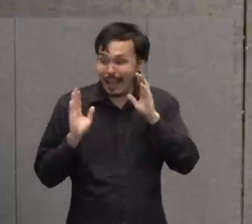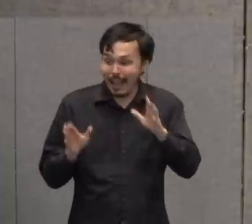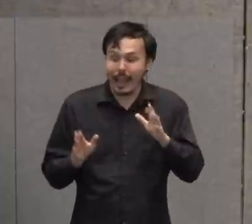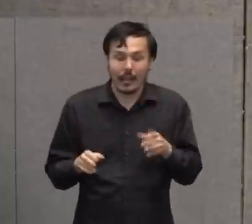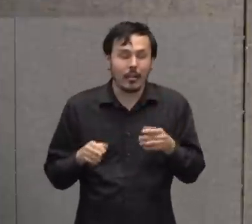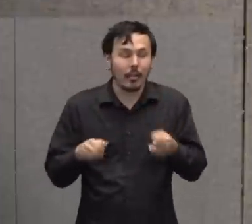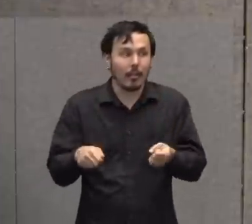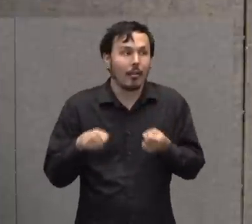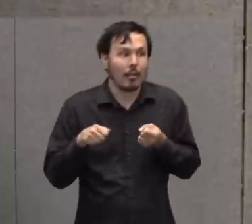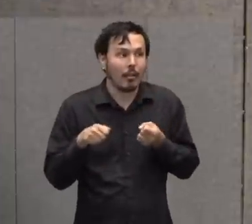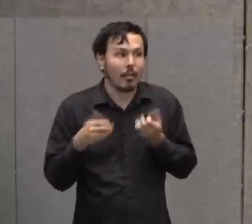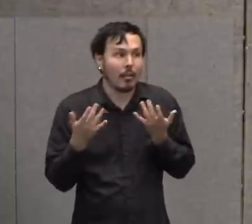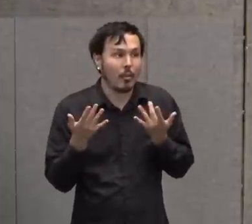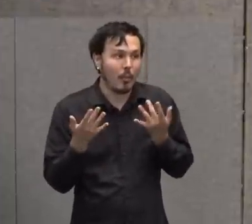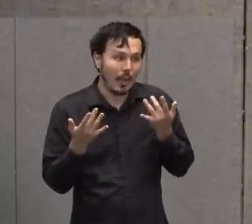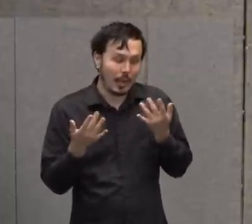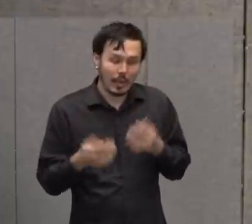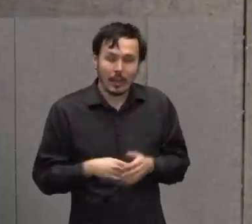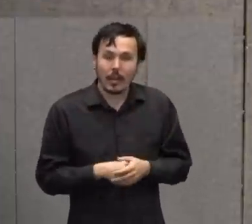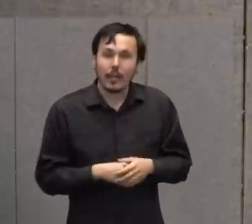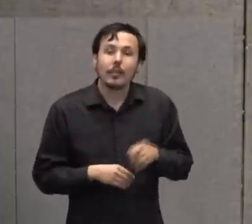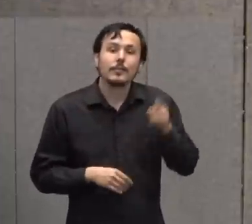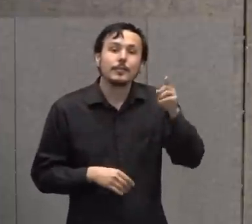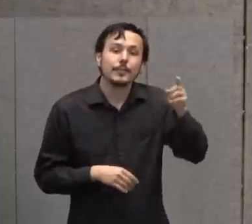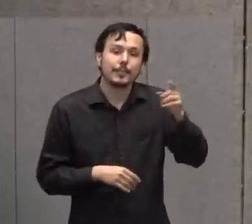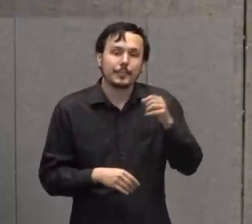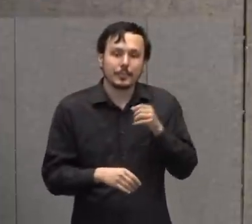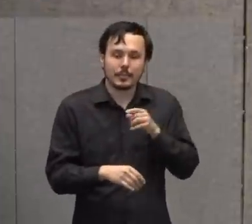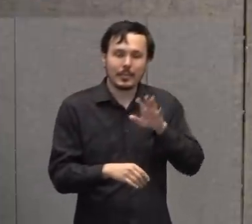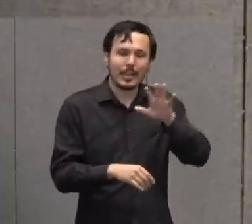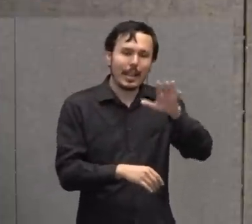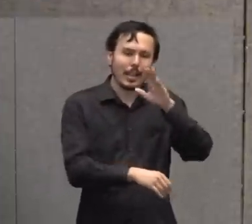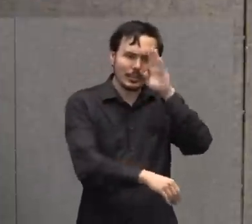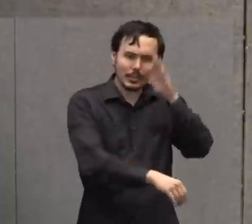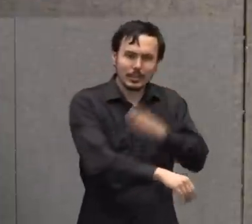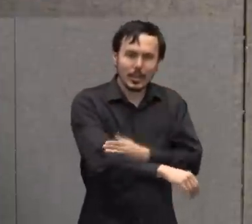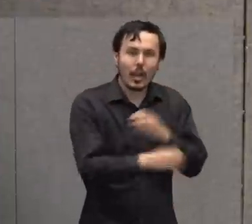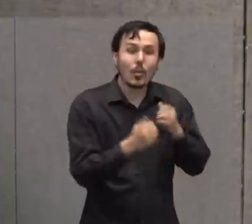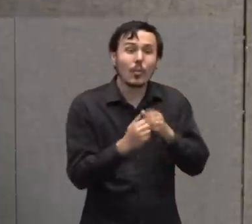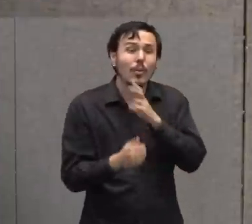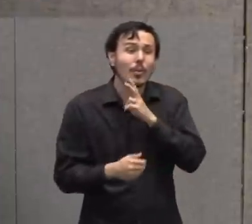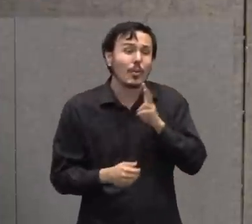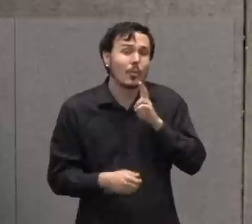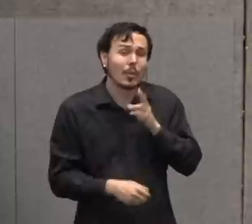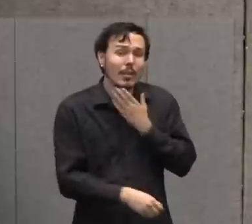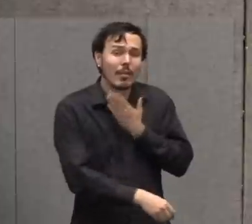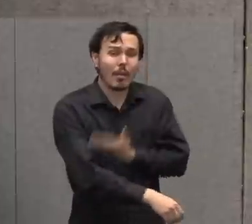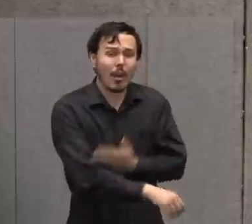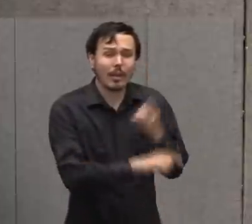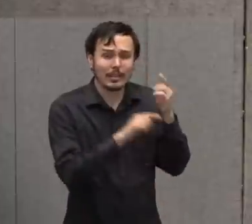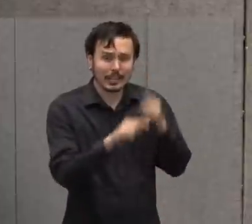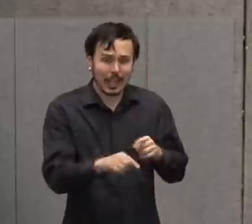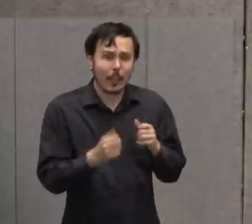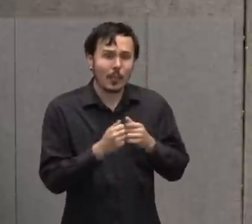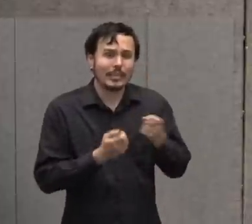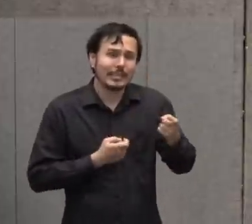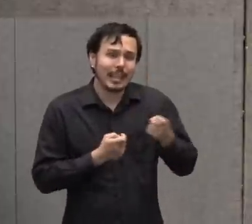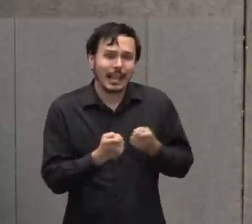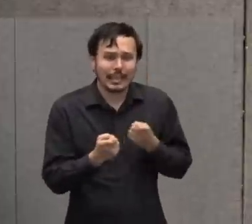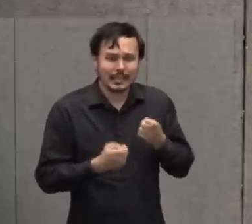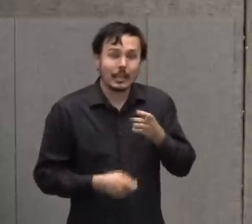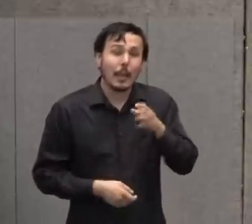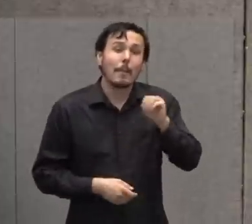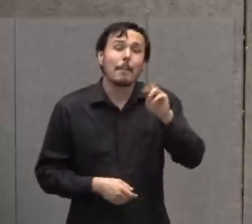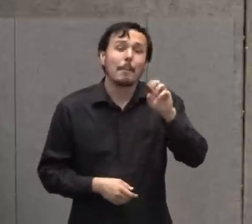Comfort's son and his wife pedaled in on a bicycle or two. Their twin daughters rolled in on skates. "Didn't I tell you," Mrs.